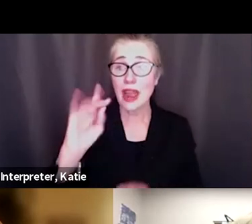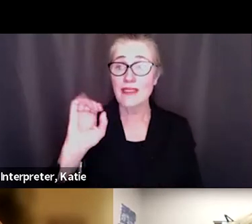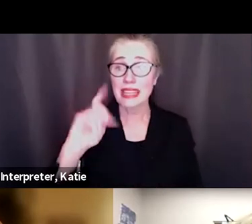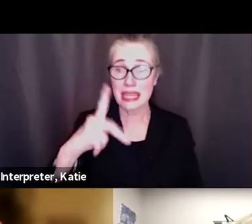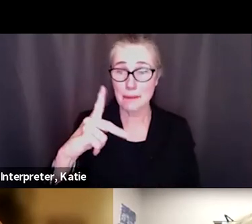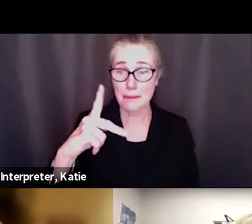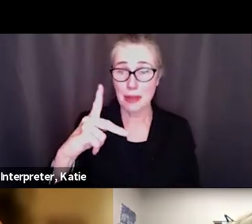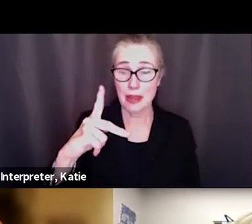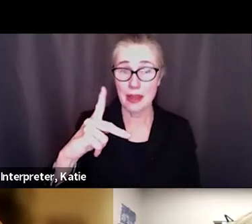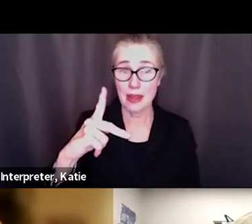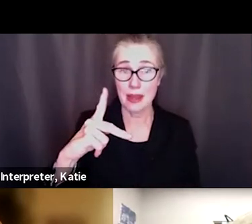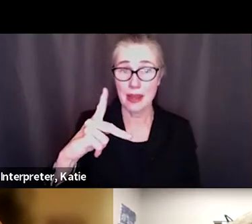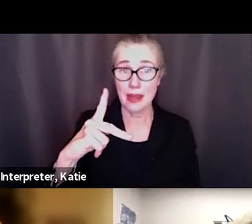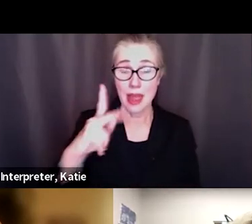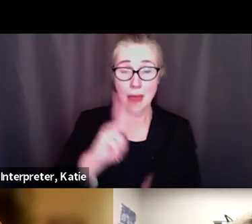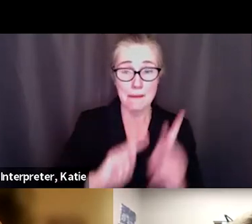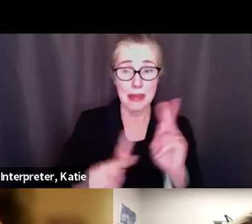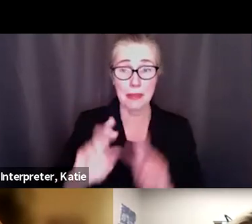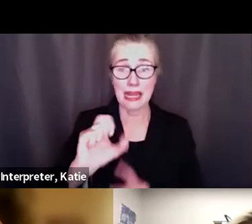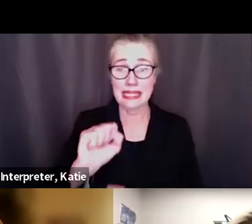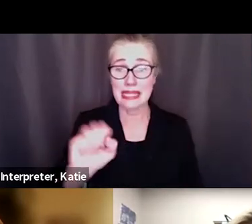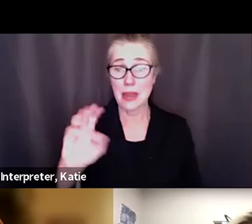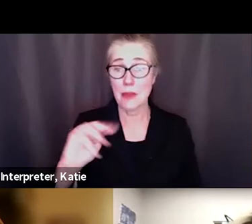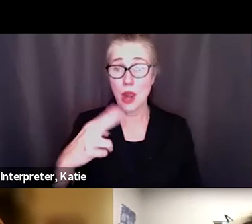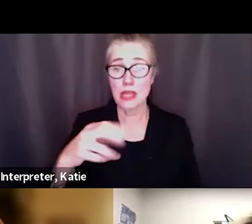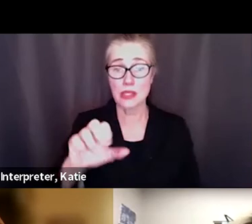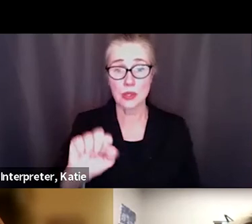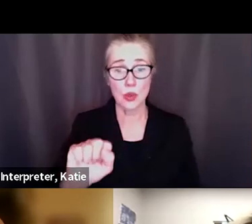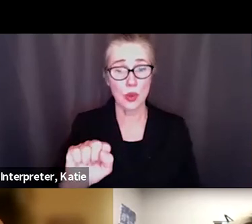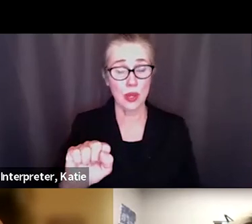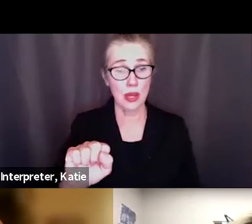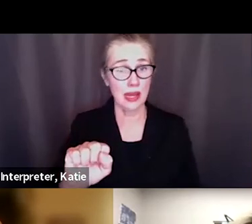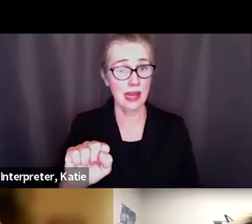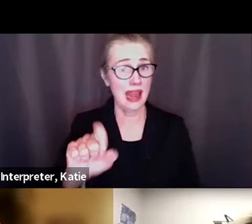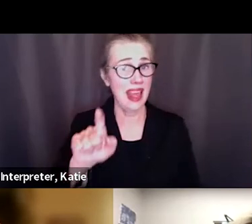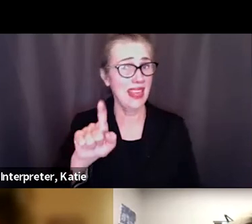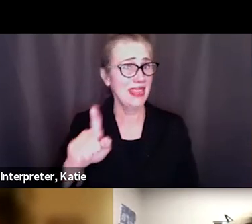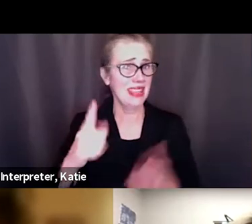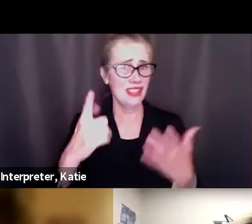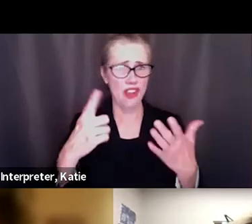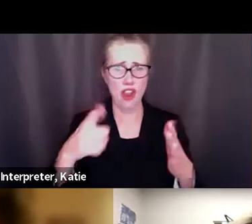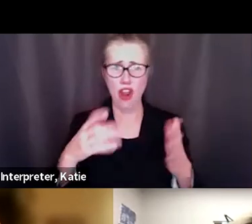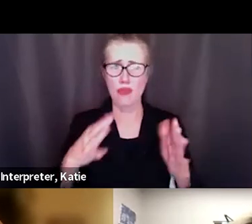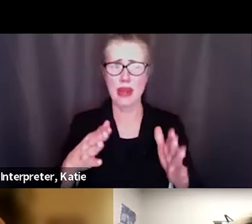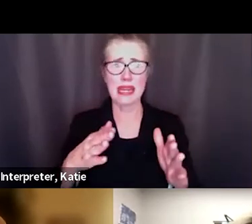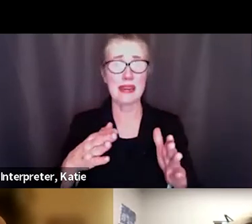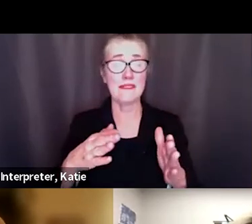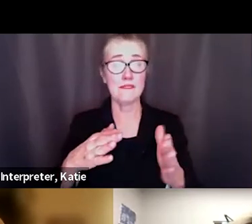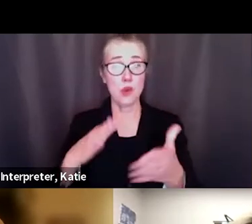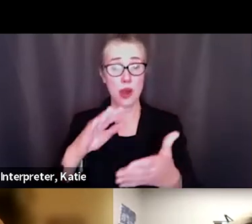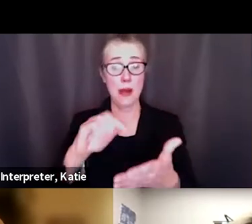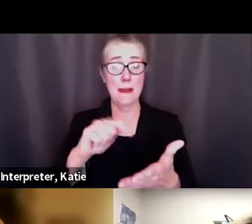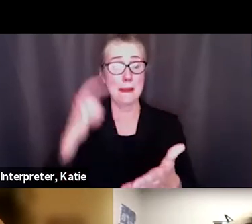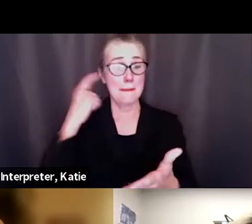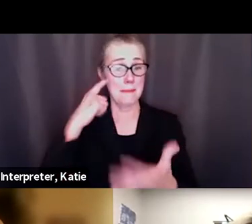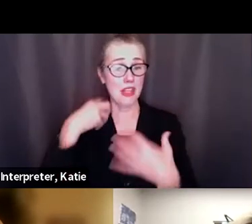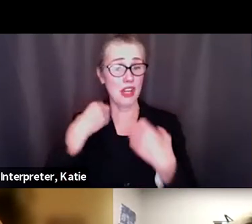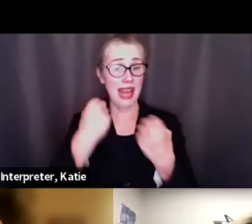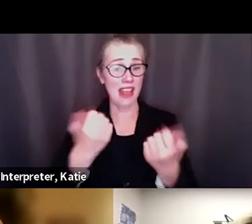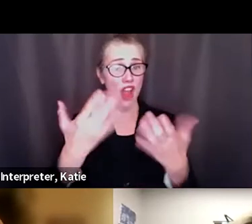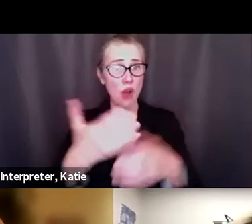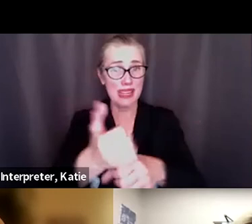marcos um this project the health careers academy specifically has already garnered a 675 000